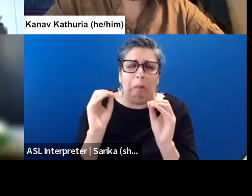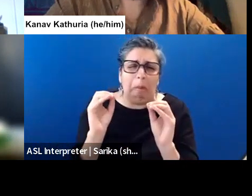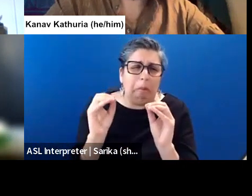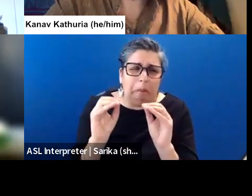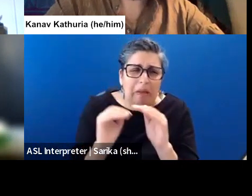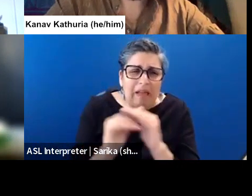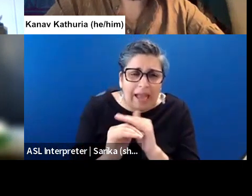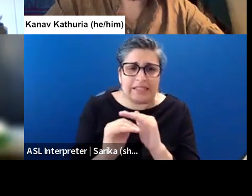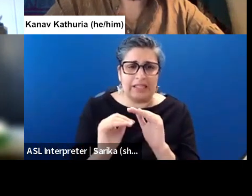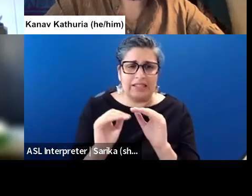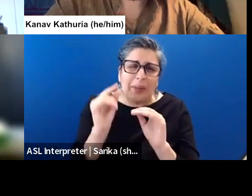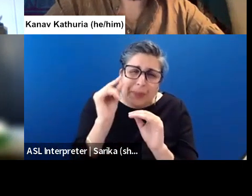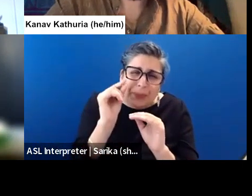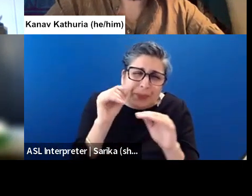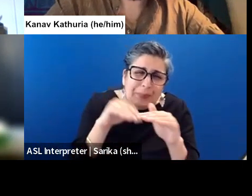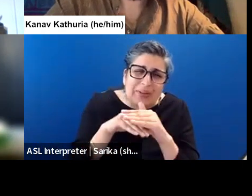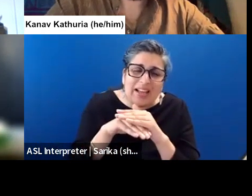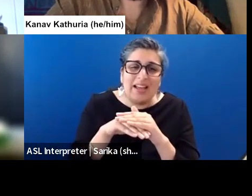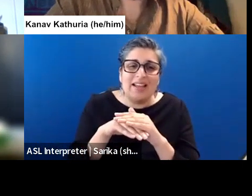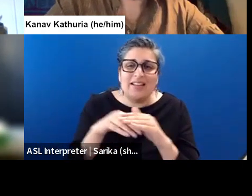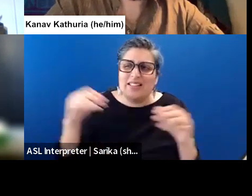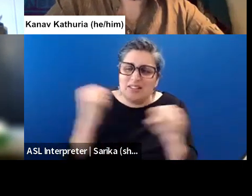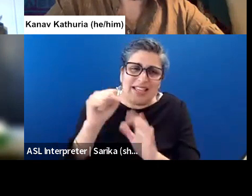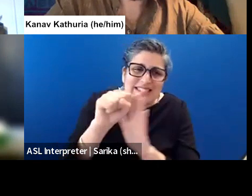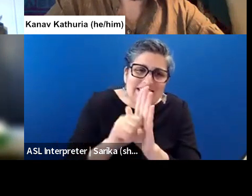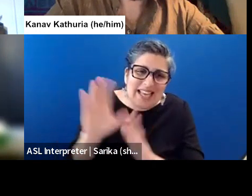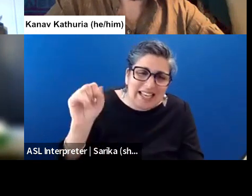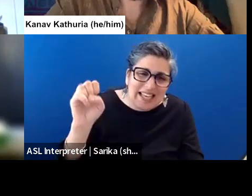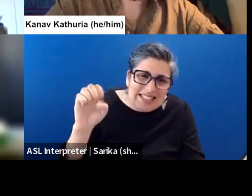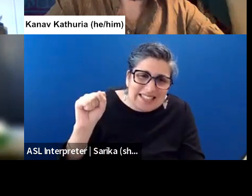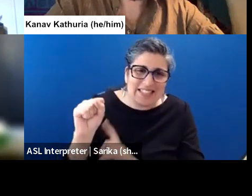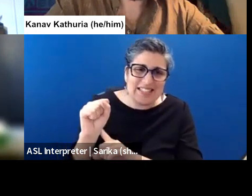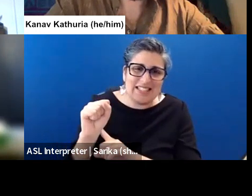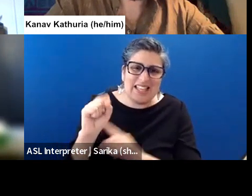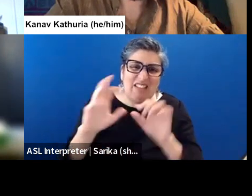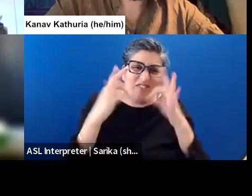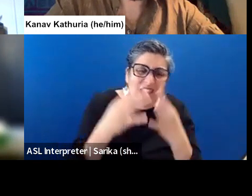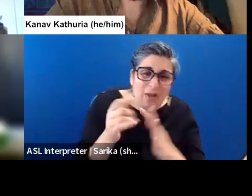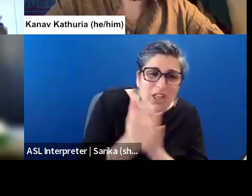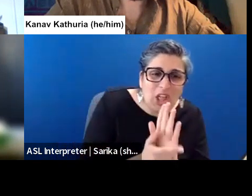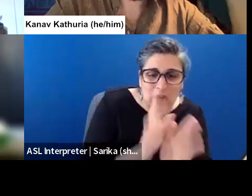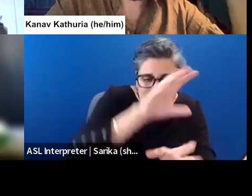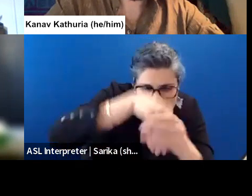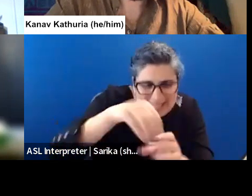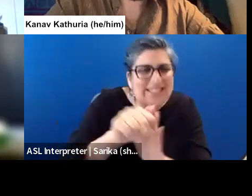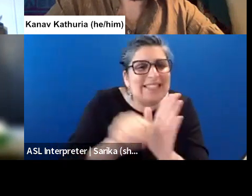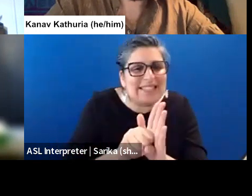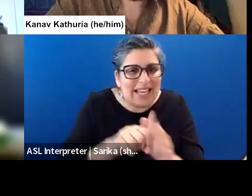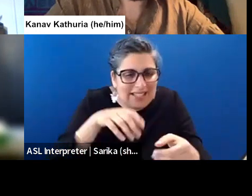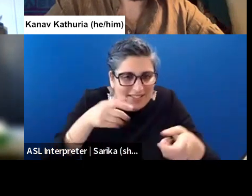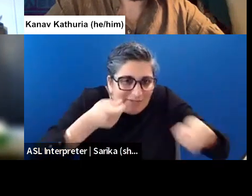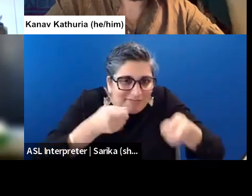state ways to fight state cases, and family law is in the state